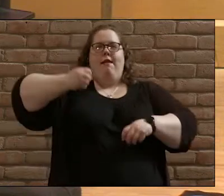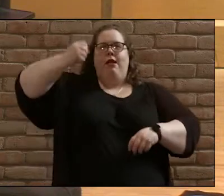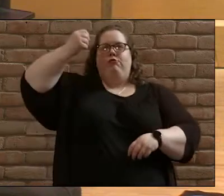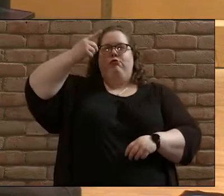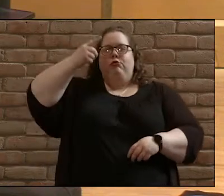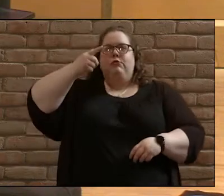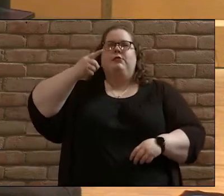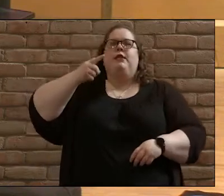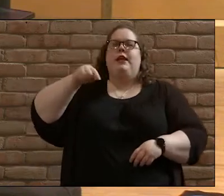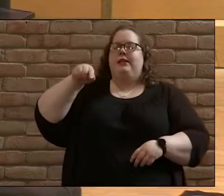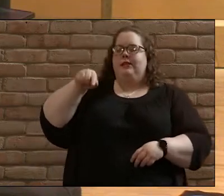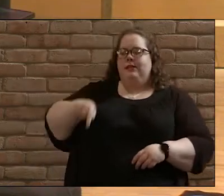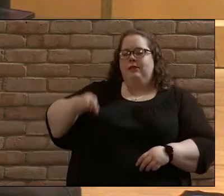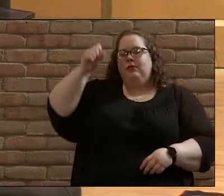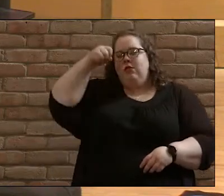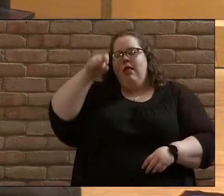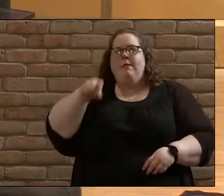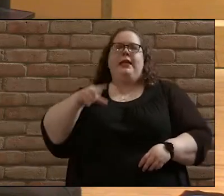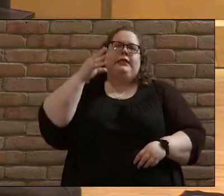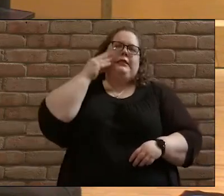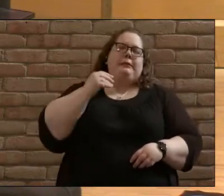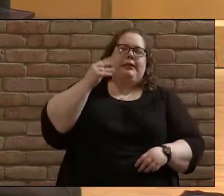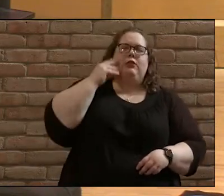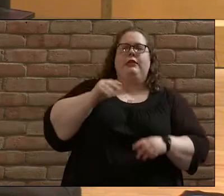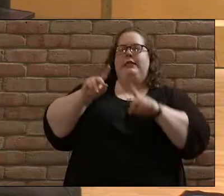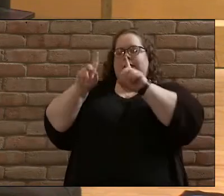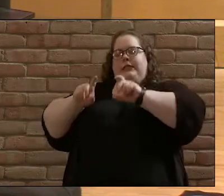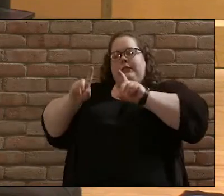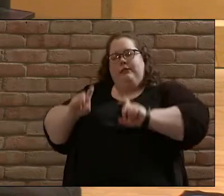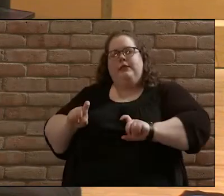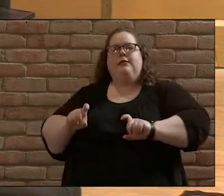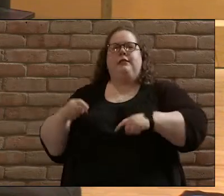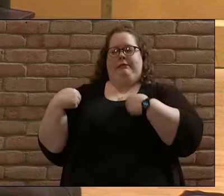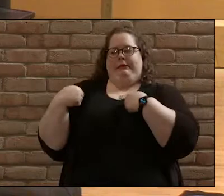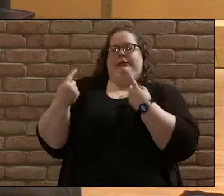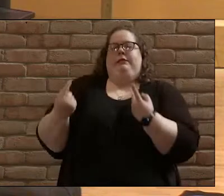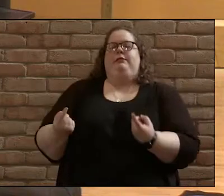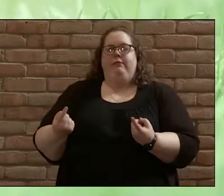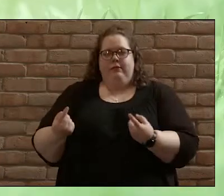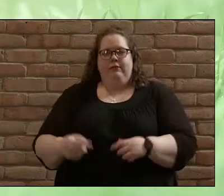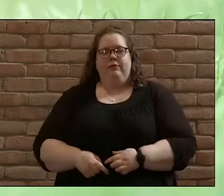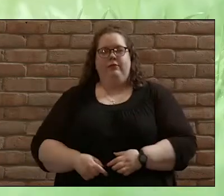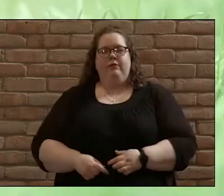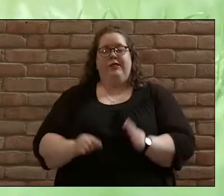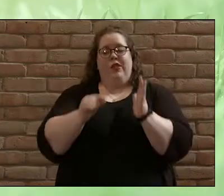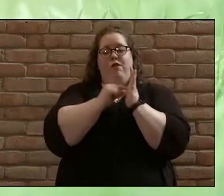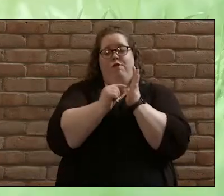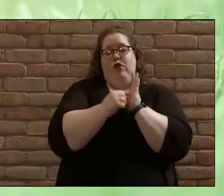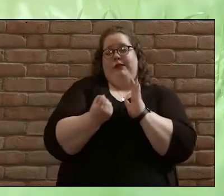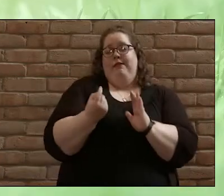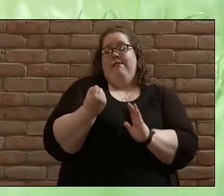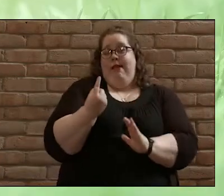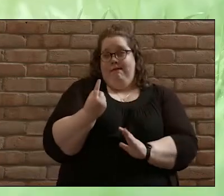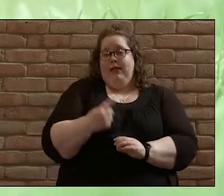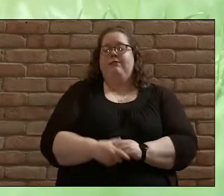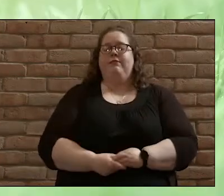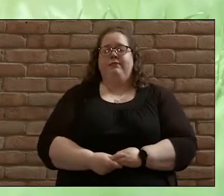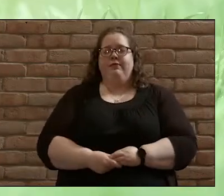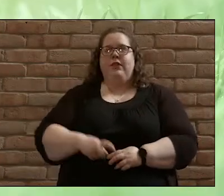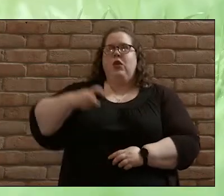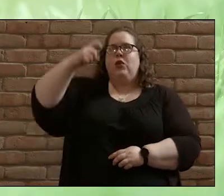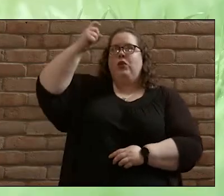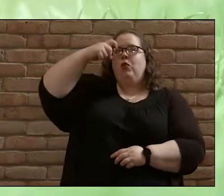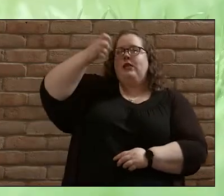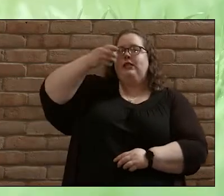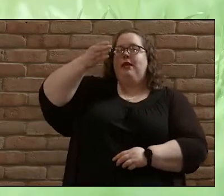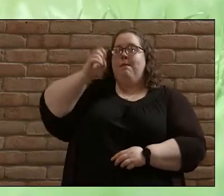the experiments and the things that Solomon went through. In verse 11, the wisdom of God starts to